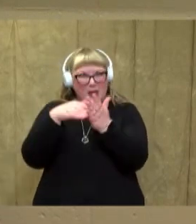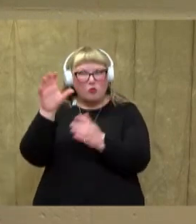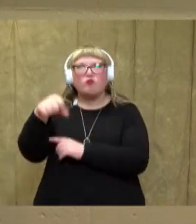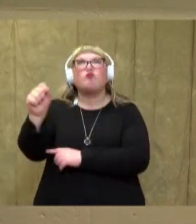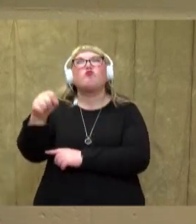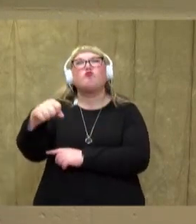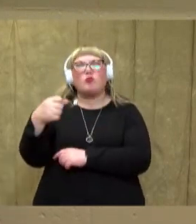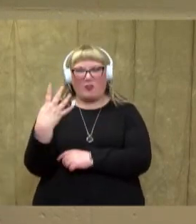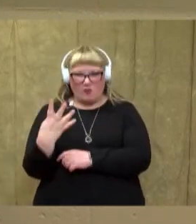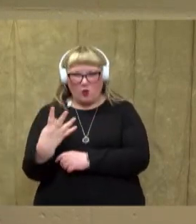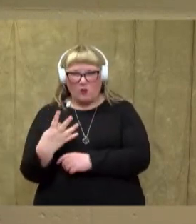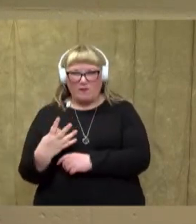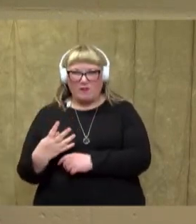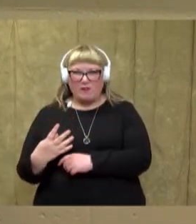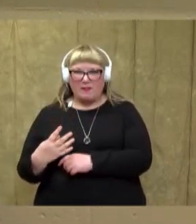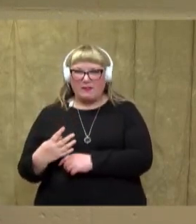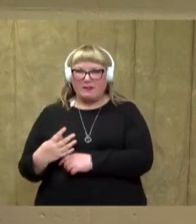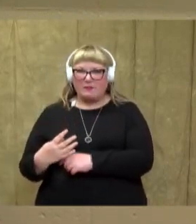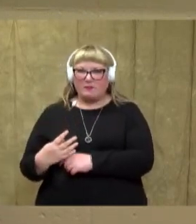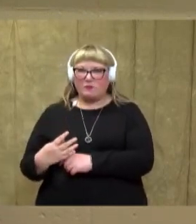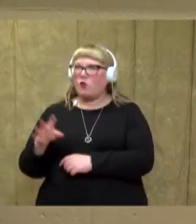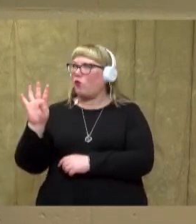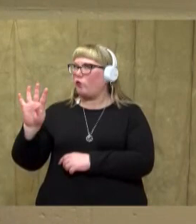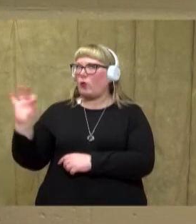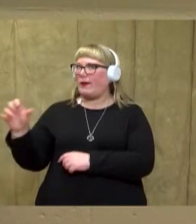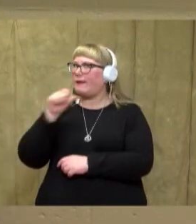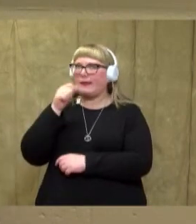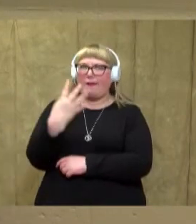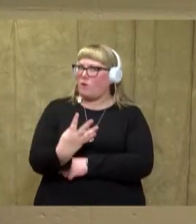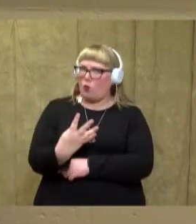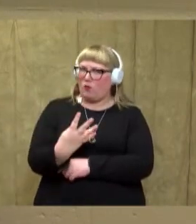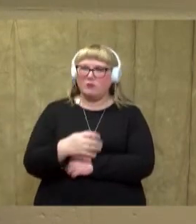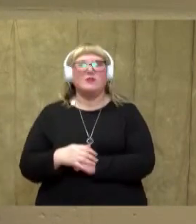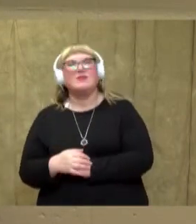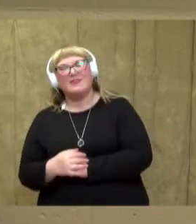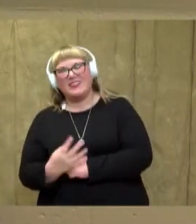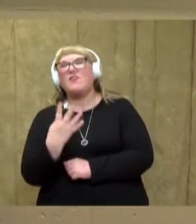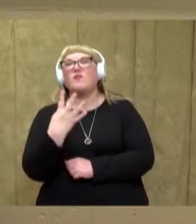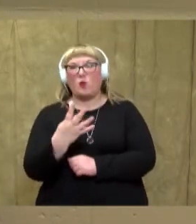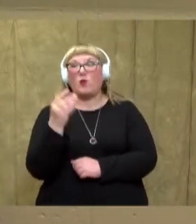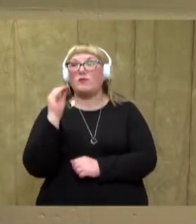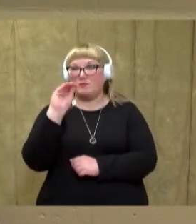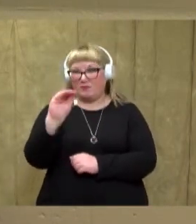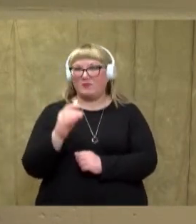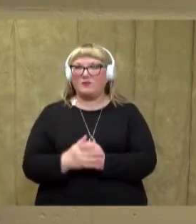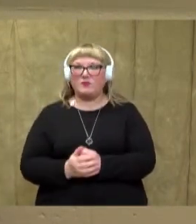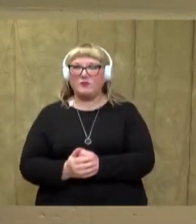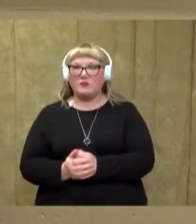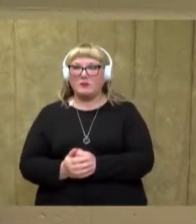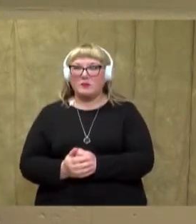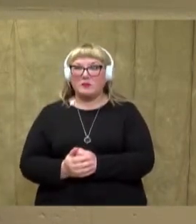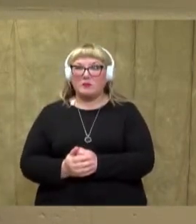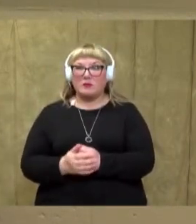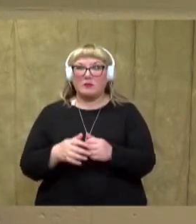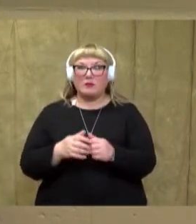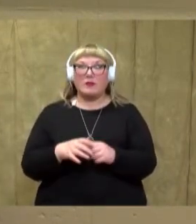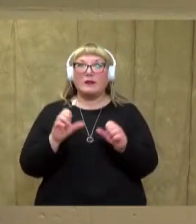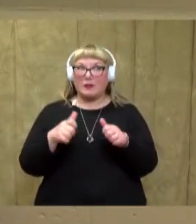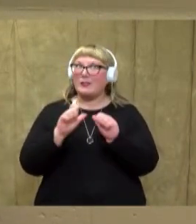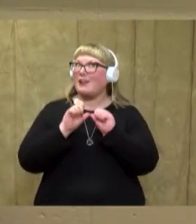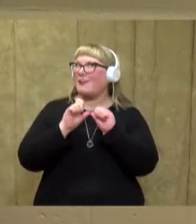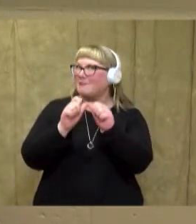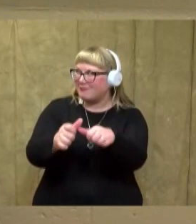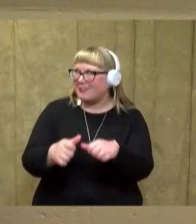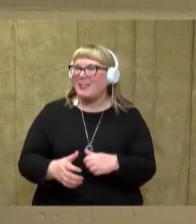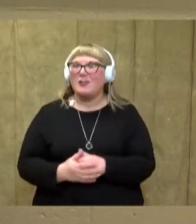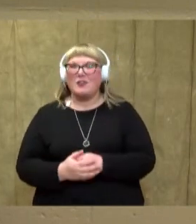middle. This has a number 4, but it is not the number 4. So we're going to put number 4 there. All right, do you think we can count on